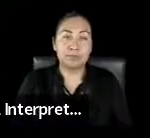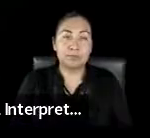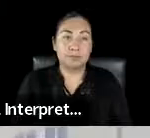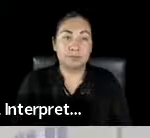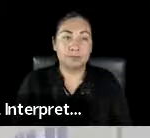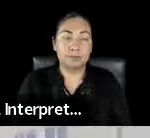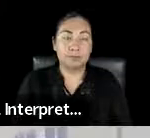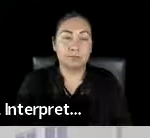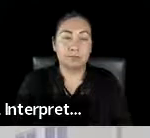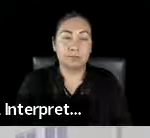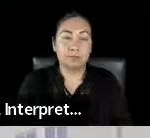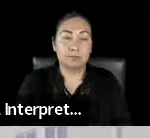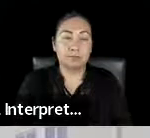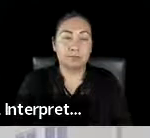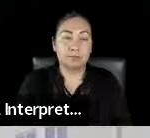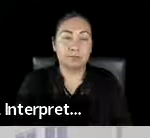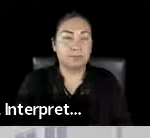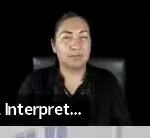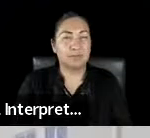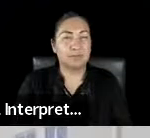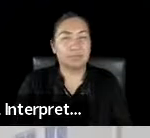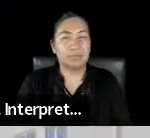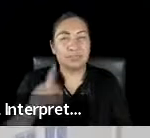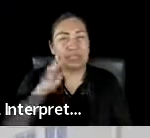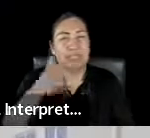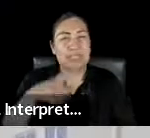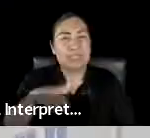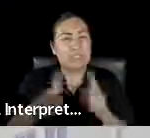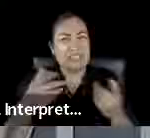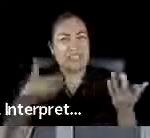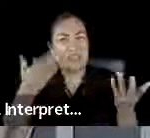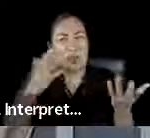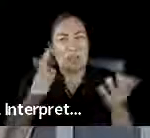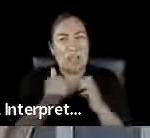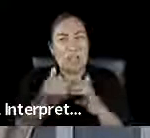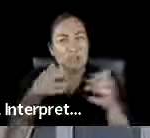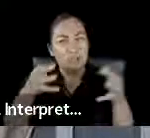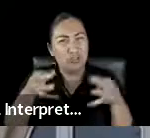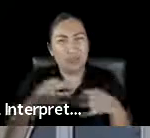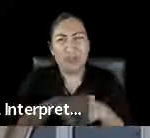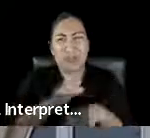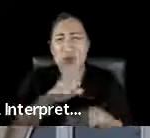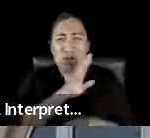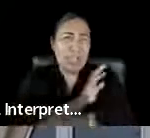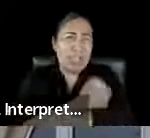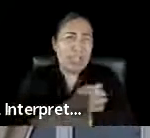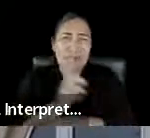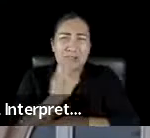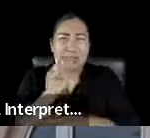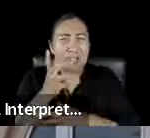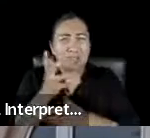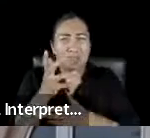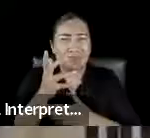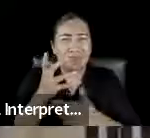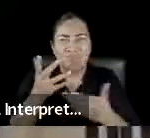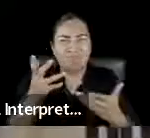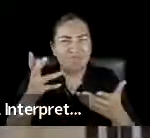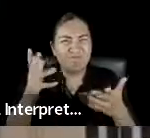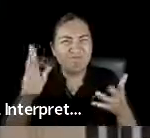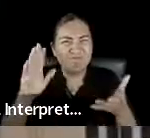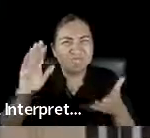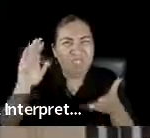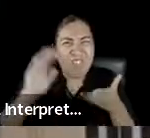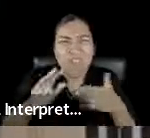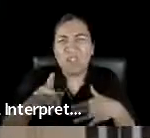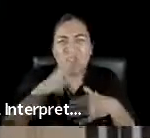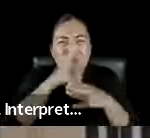She just seemed different. I don't even know how to describe it. Her energy just seemed dimmed. She was more quiet. She smiled